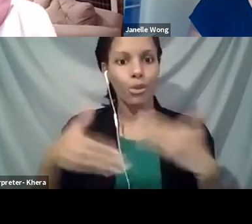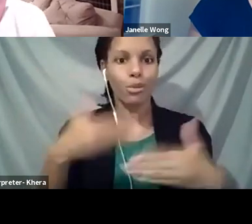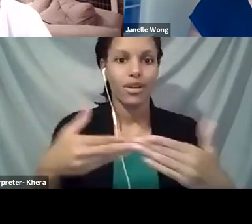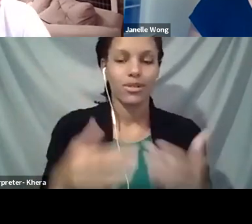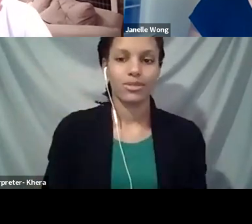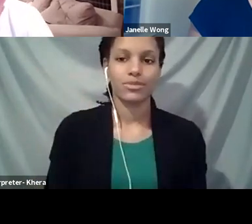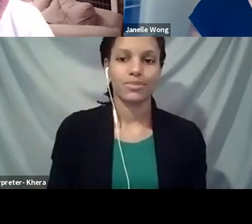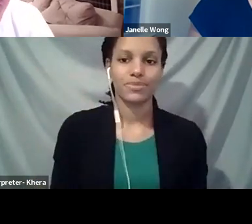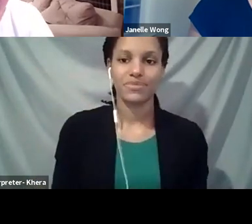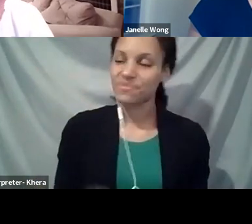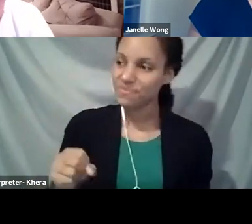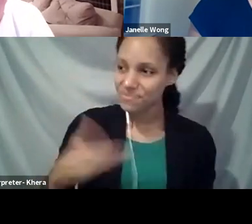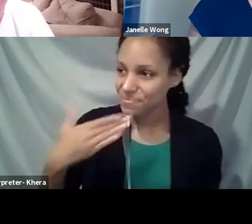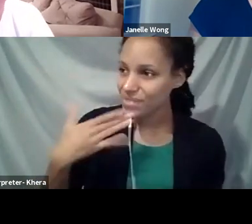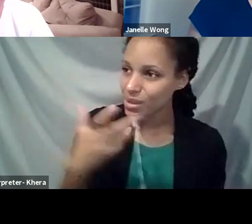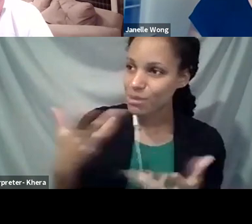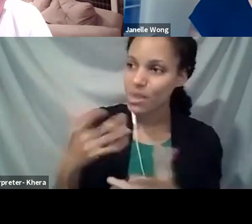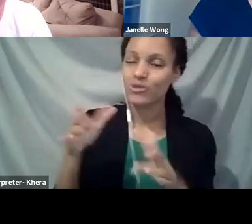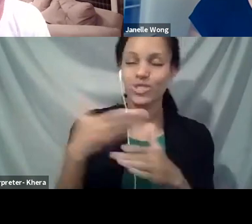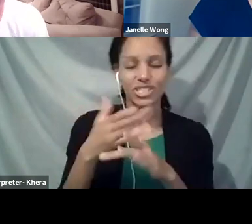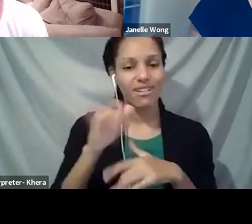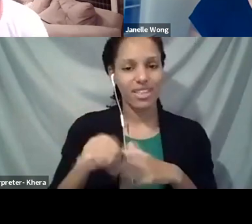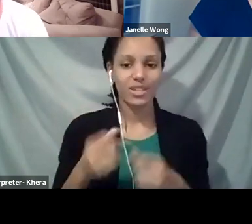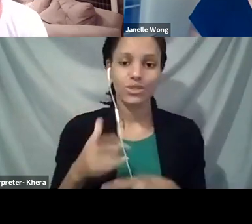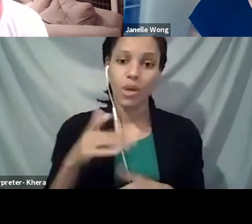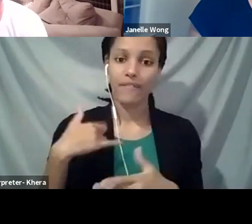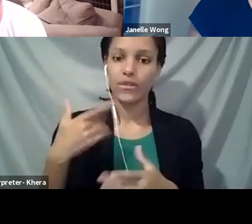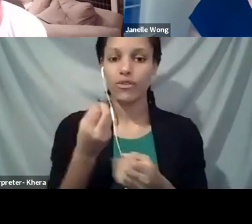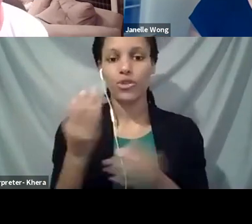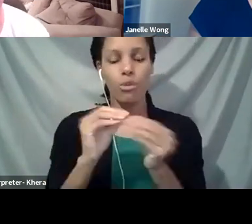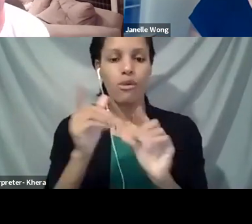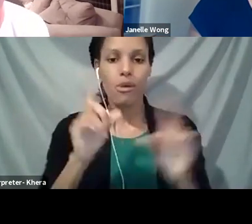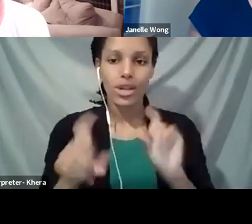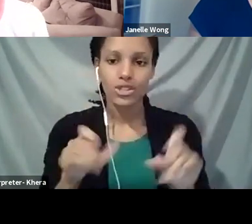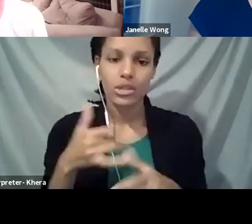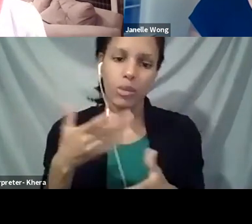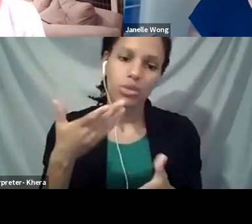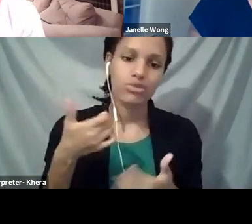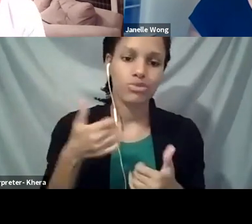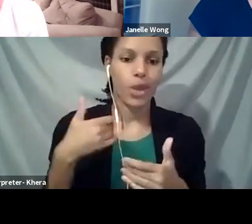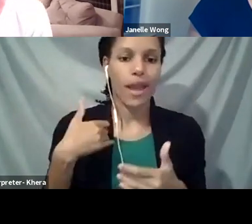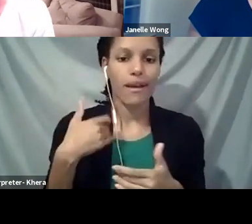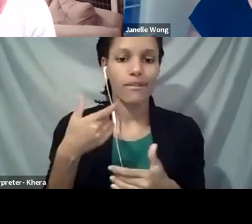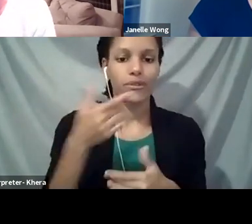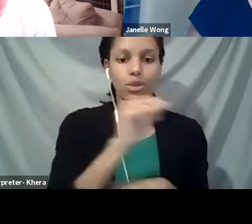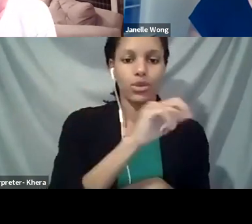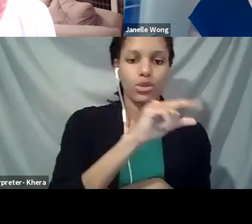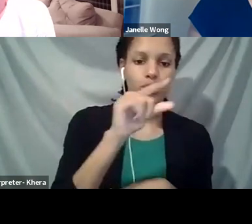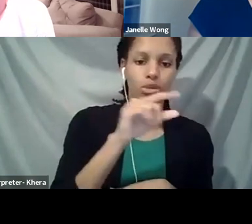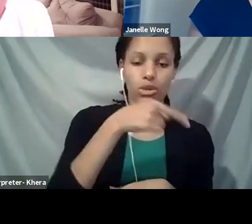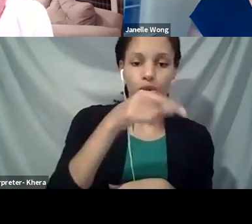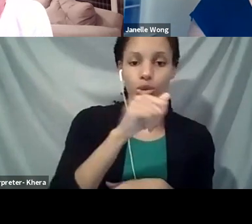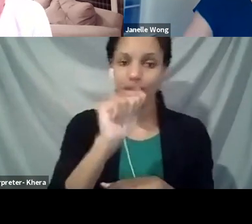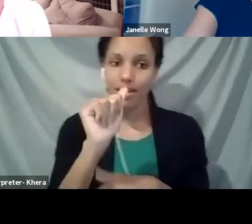Well, thanks so much, Lakshmi, for sharing that. We have a couple other questions that we'll try to answer in the Q&A panel since we've reached the end of our time. I